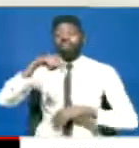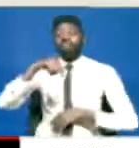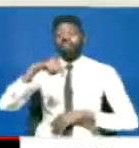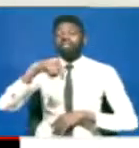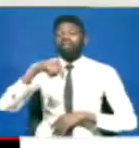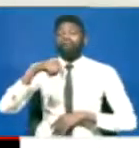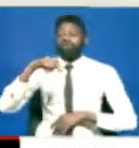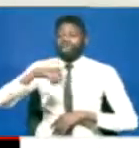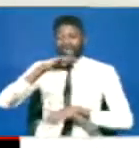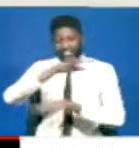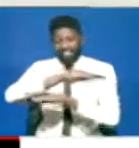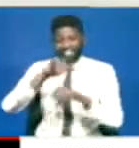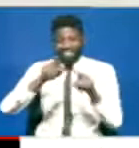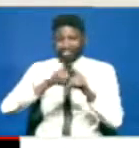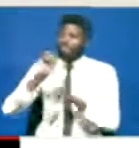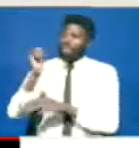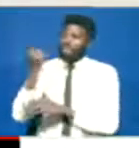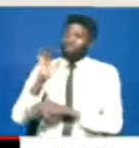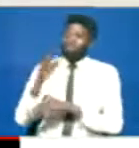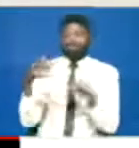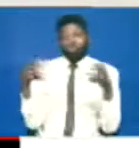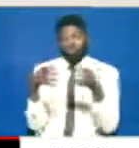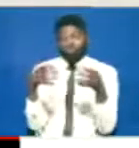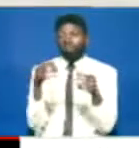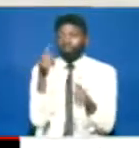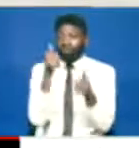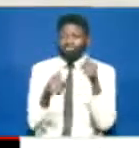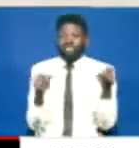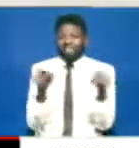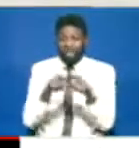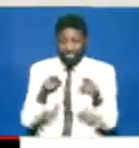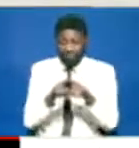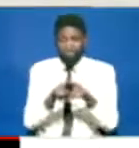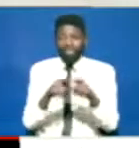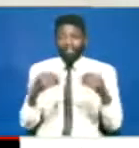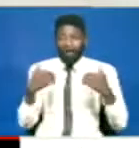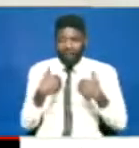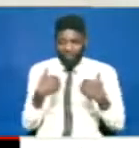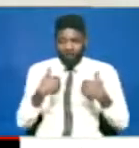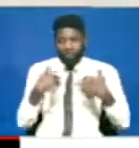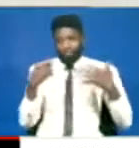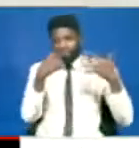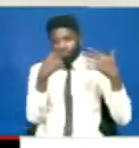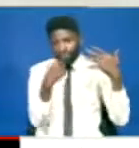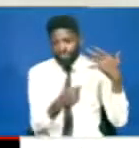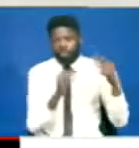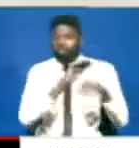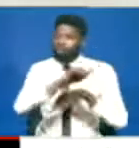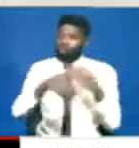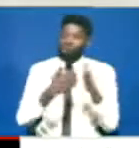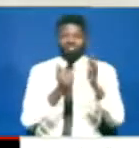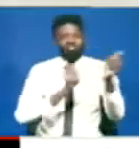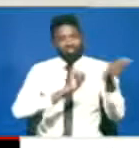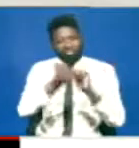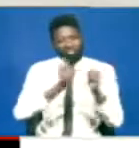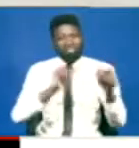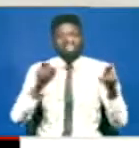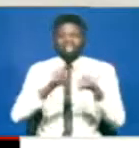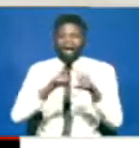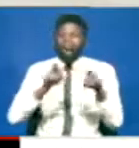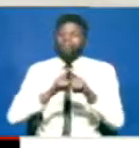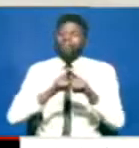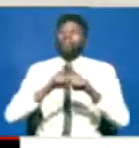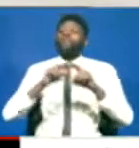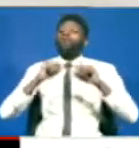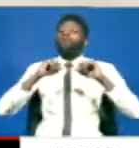evening, the Kenyan contingent, which consists of all the athletes and officials, will converge